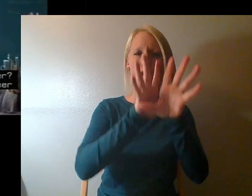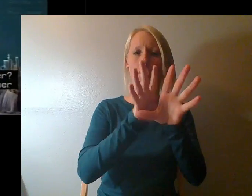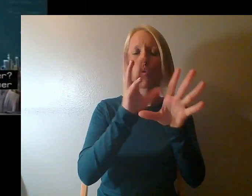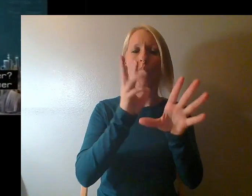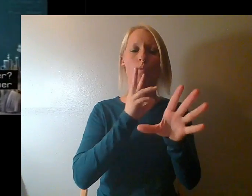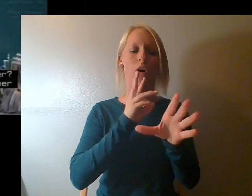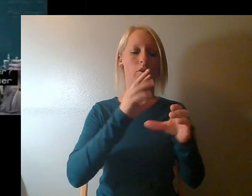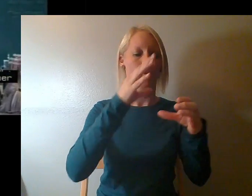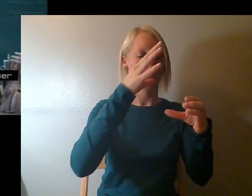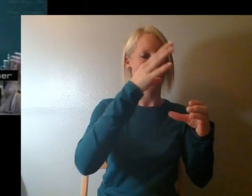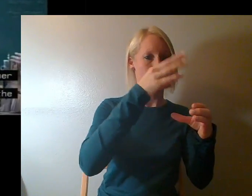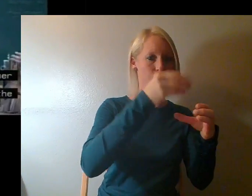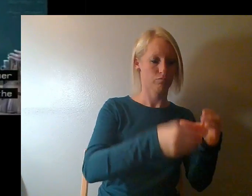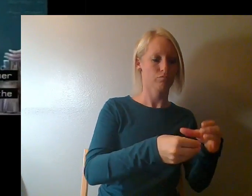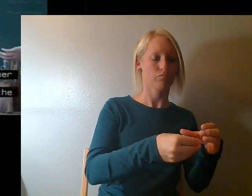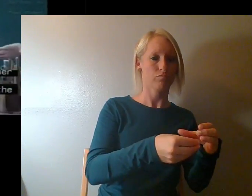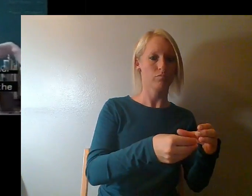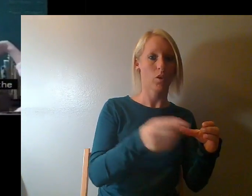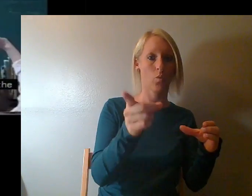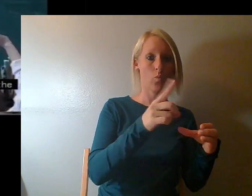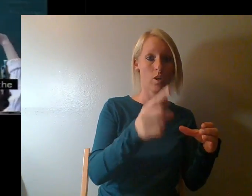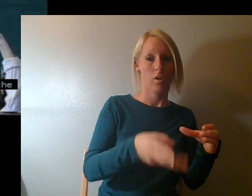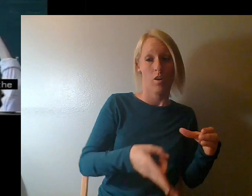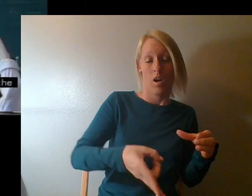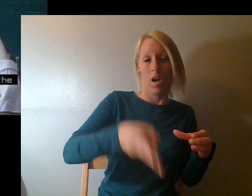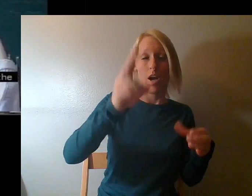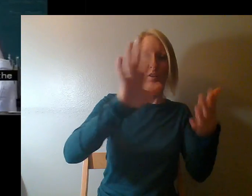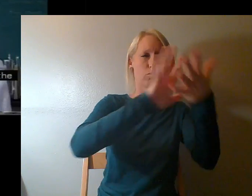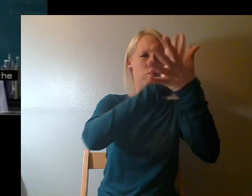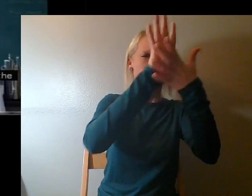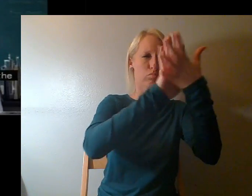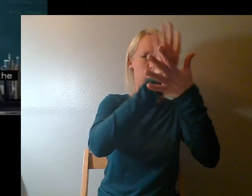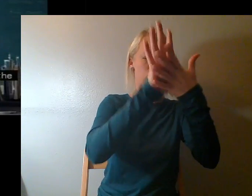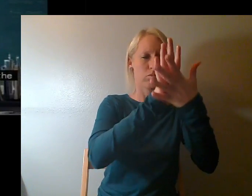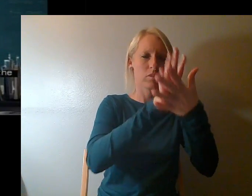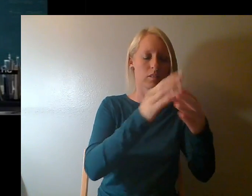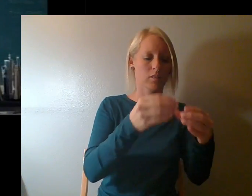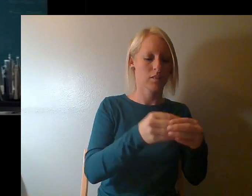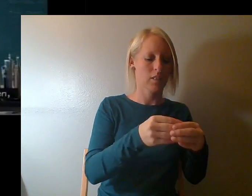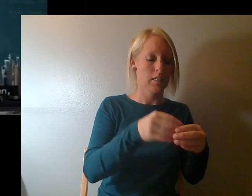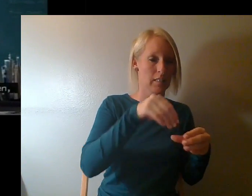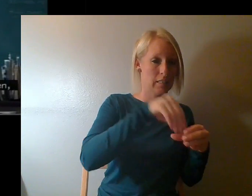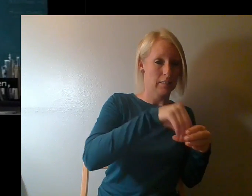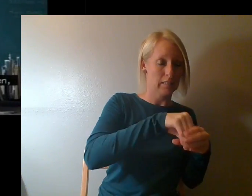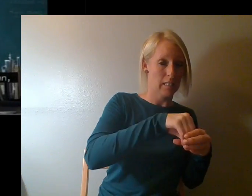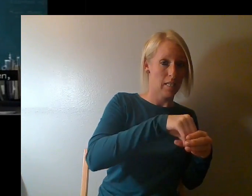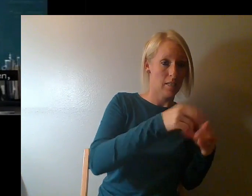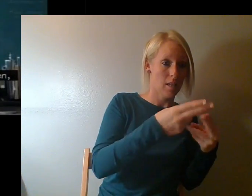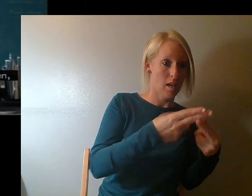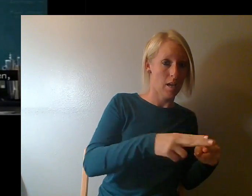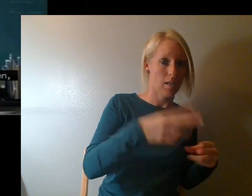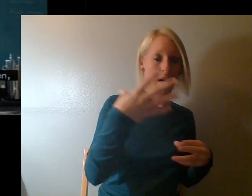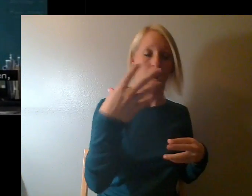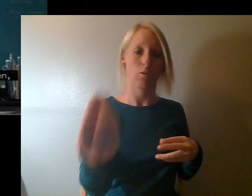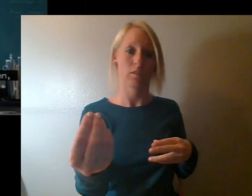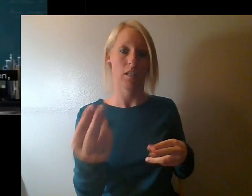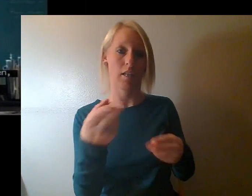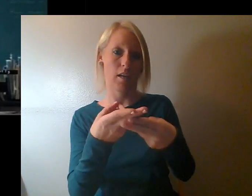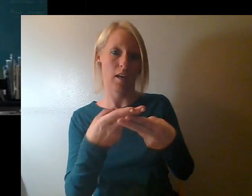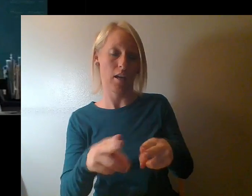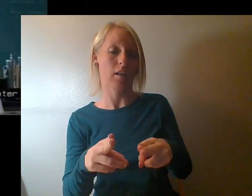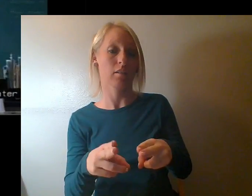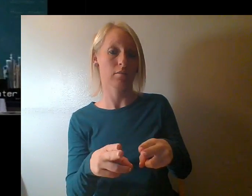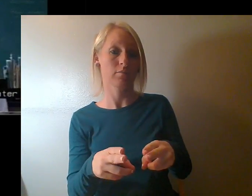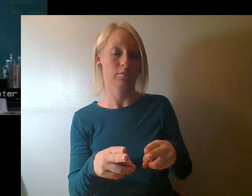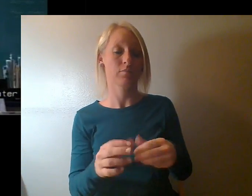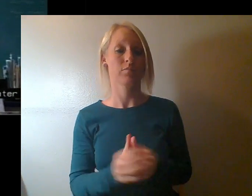concentration of water? Inside the egg or outside the egg? I want to see hands. Ladies, you got to listen too. Come on. This is important. If I put